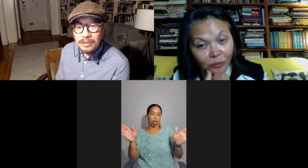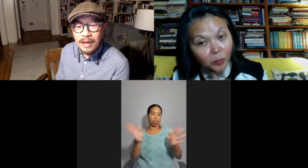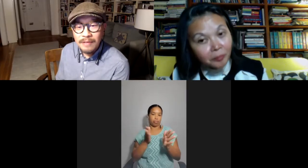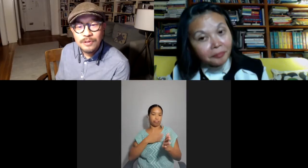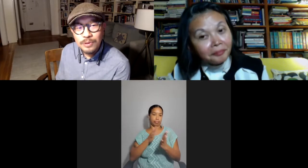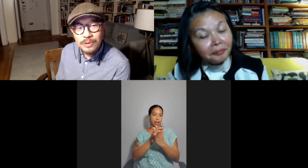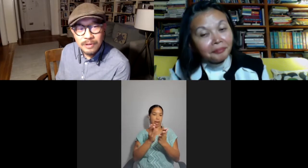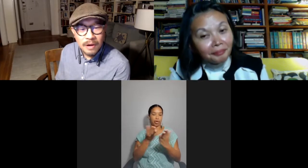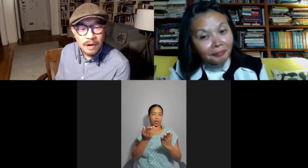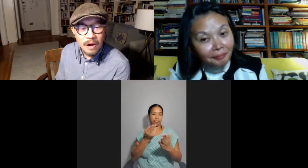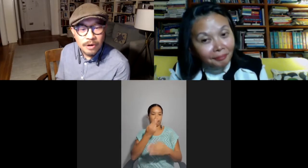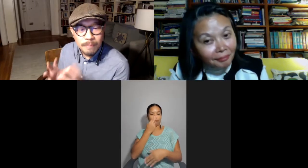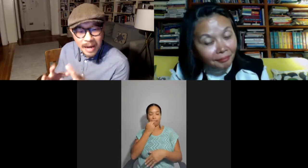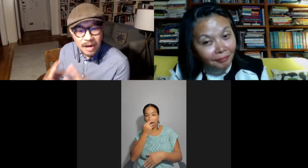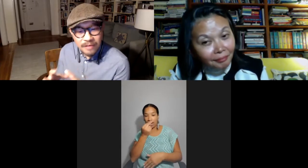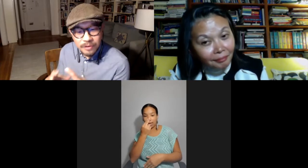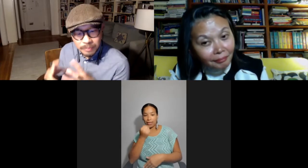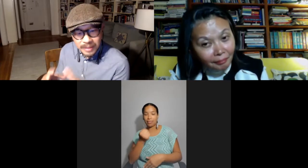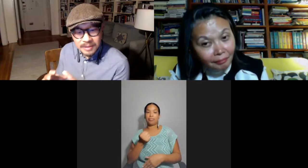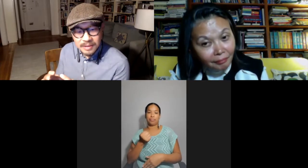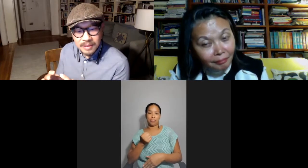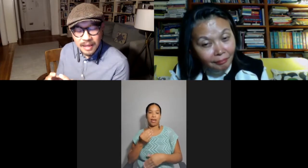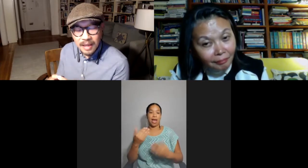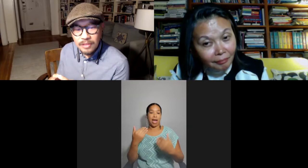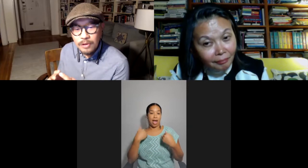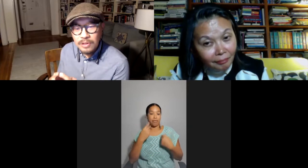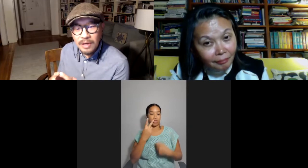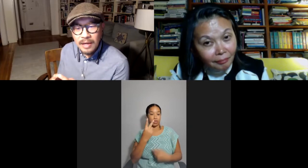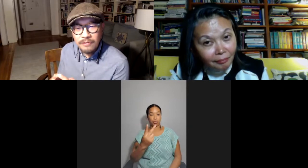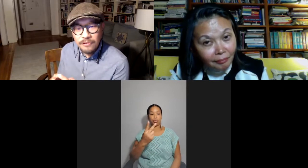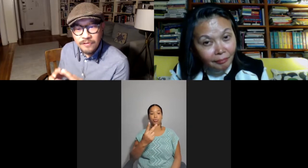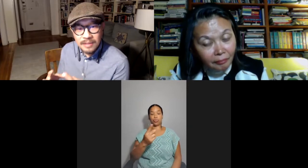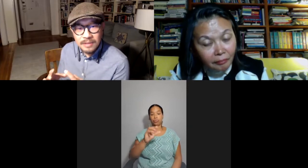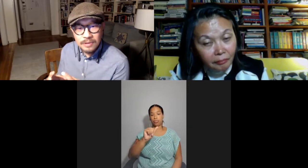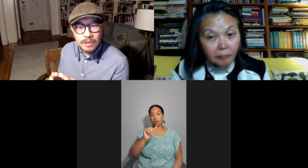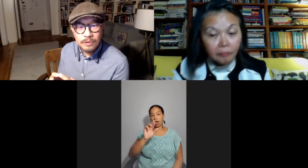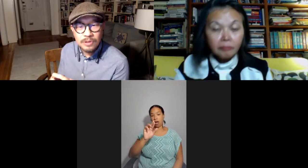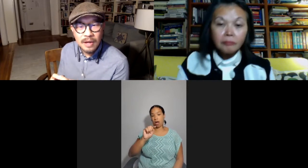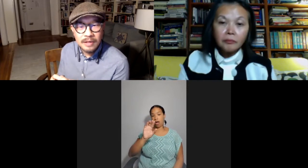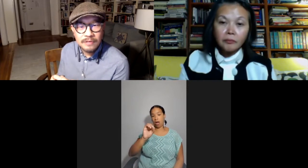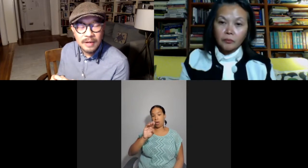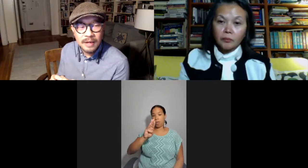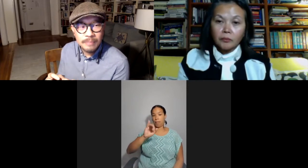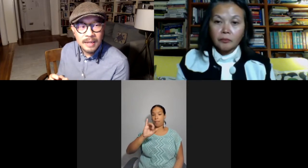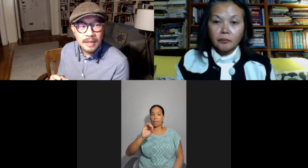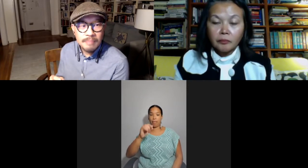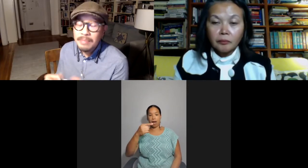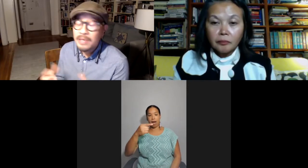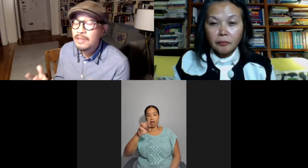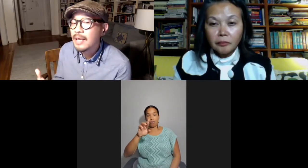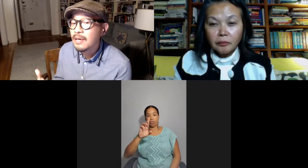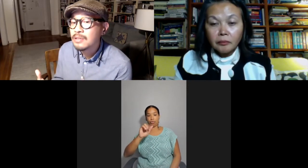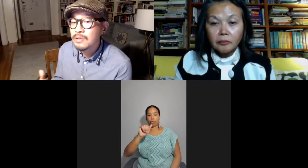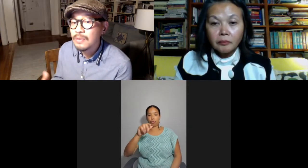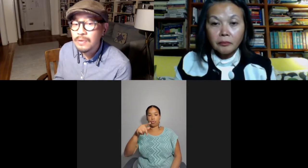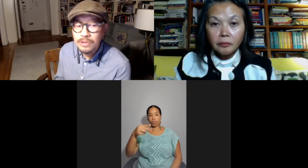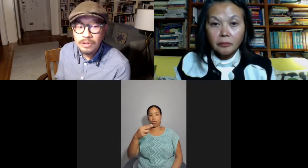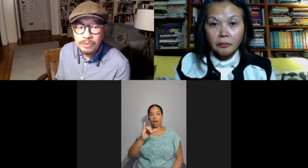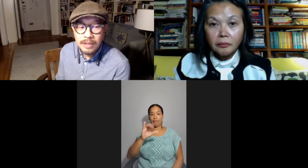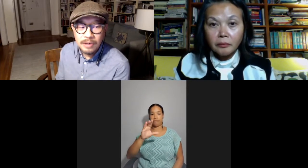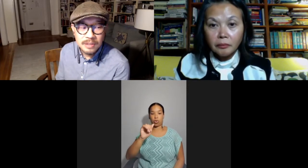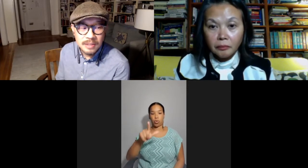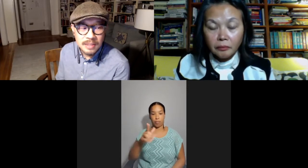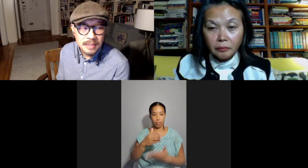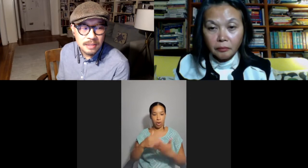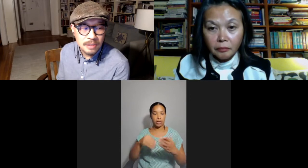book, I do have two little autobiographical bits, and those are kind of feints, or those are kind of maybe even letters or to